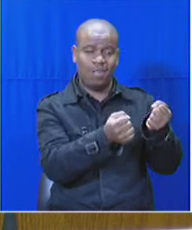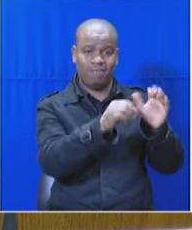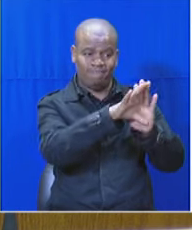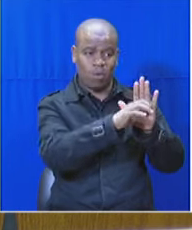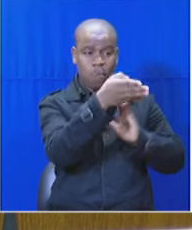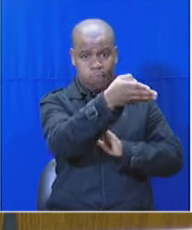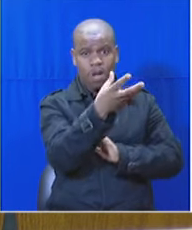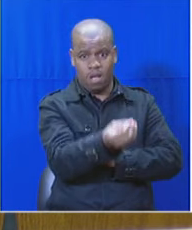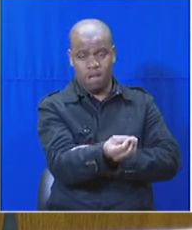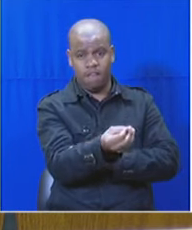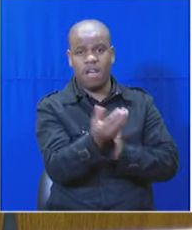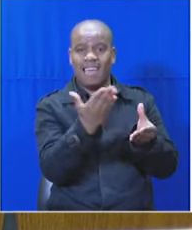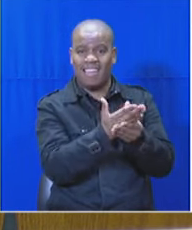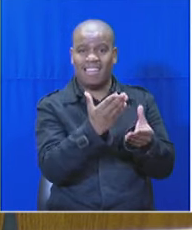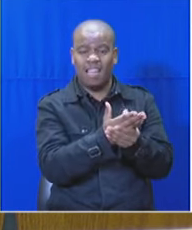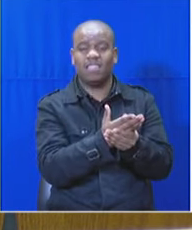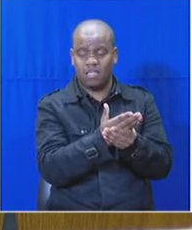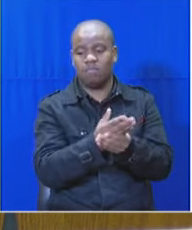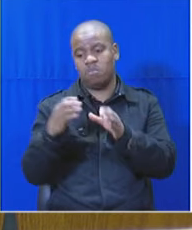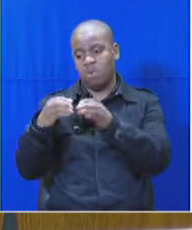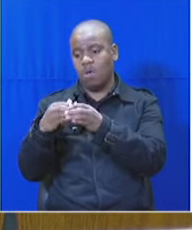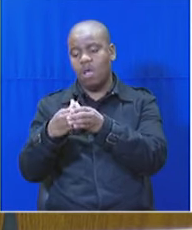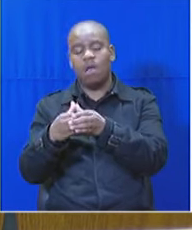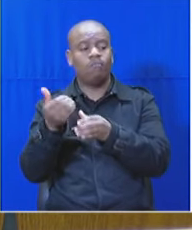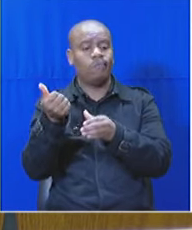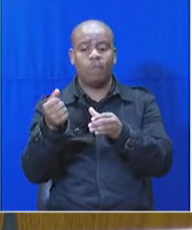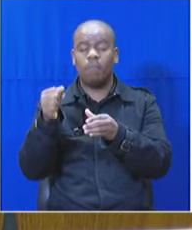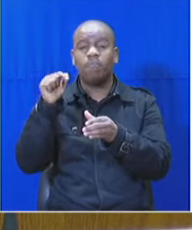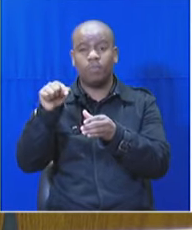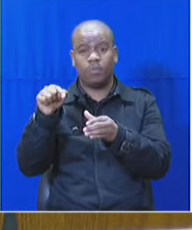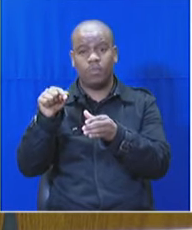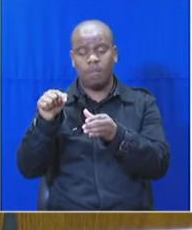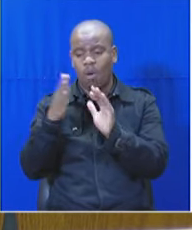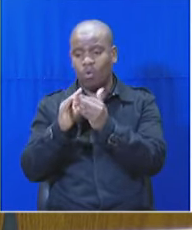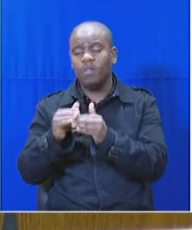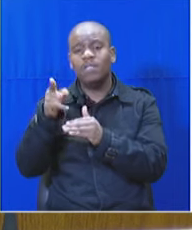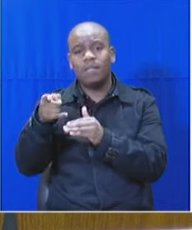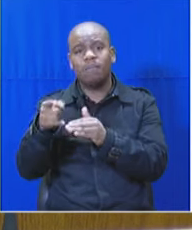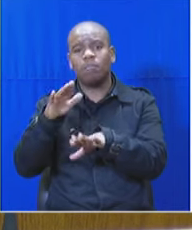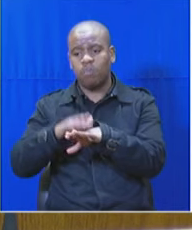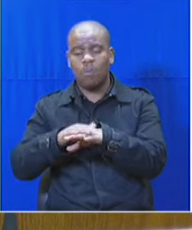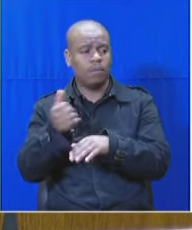of South Africa, challenging the validity of the process, which culminated in the passing of